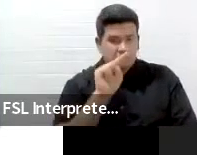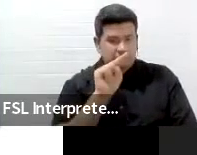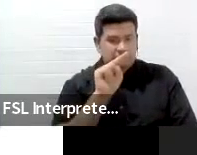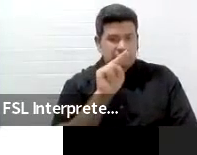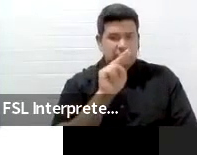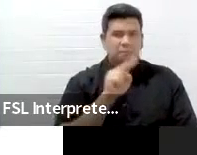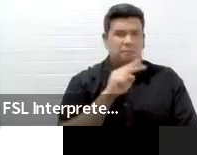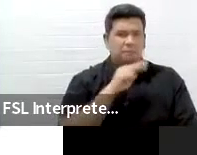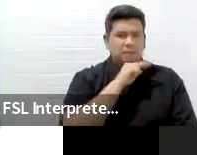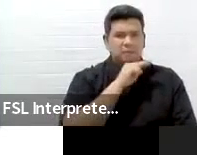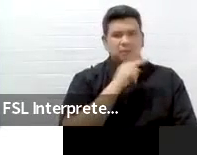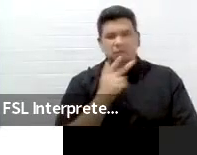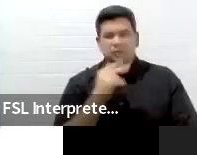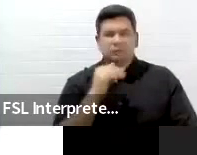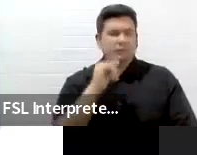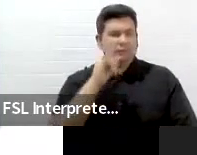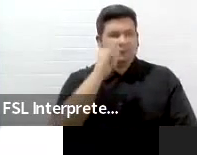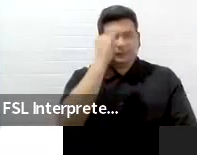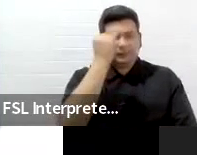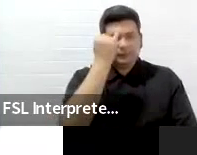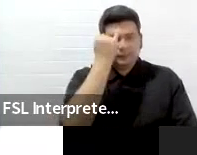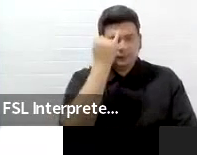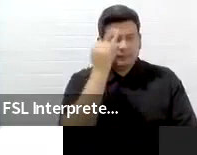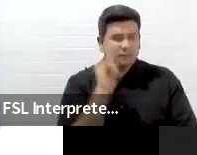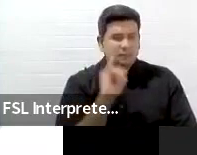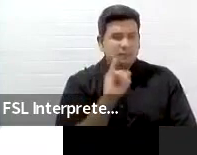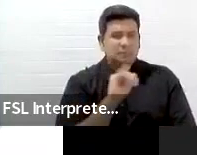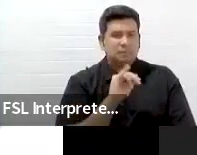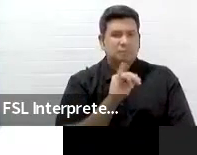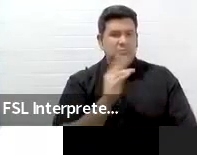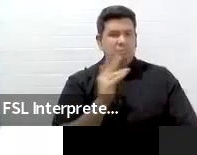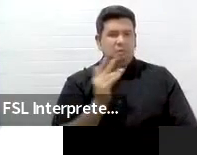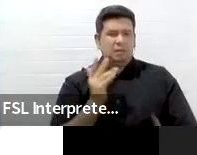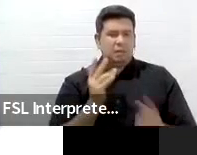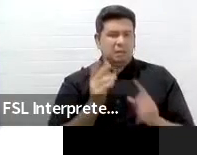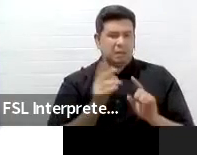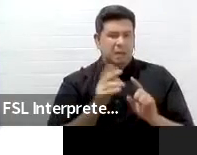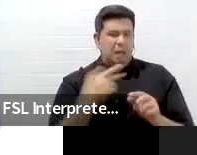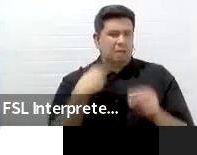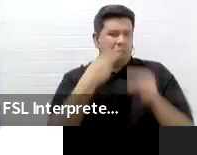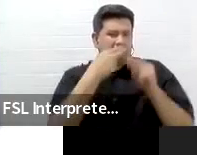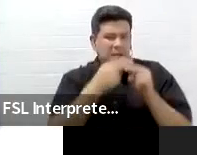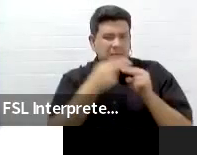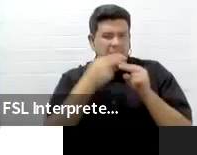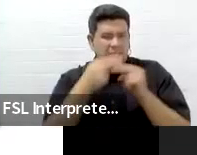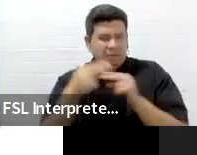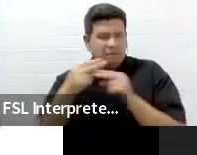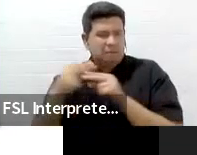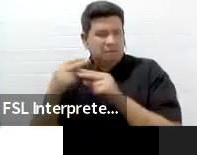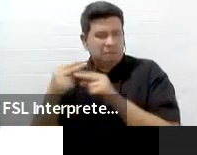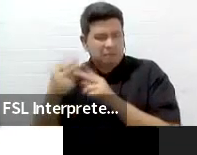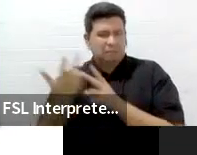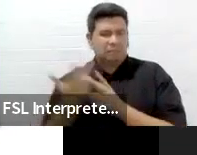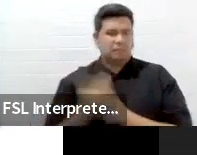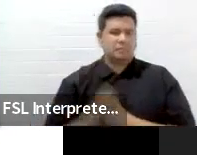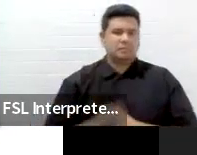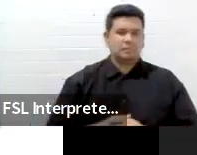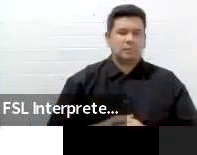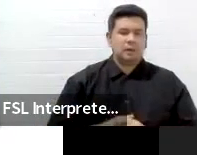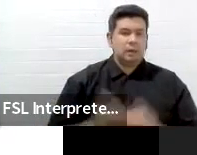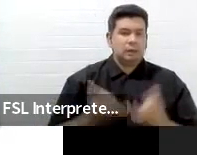UK variant. Now we renamed it to a more politically correct and less